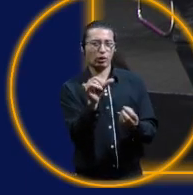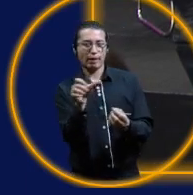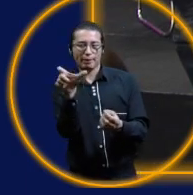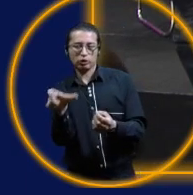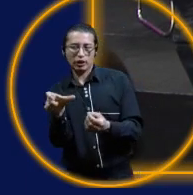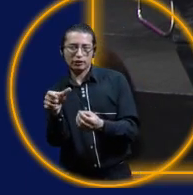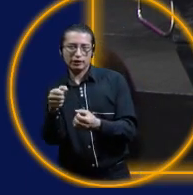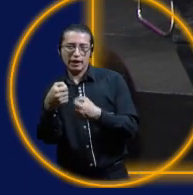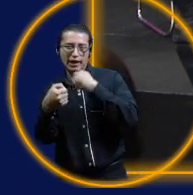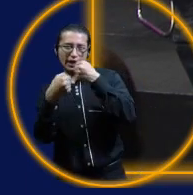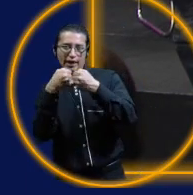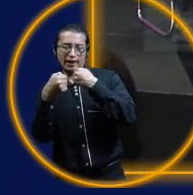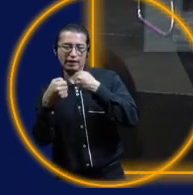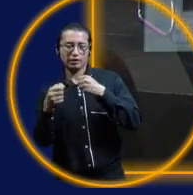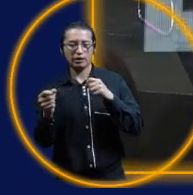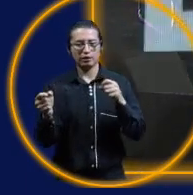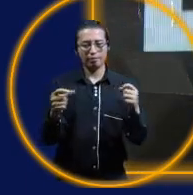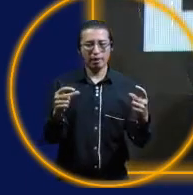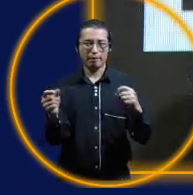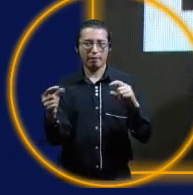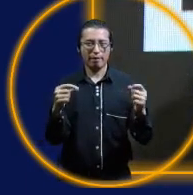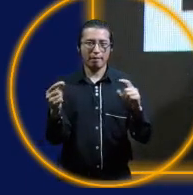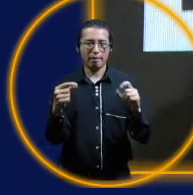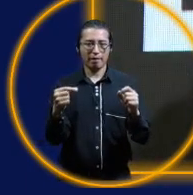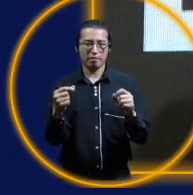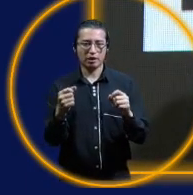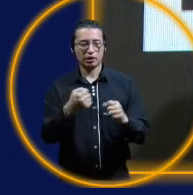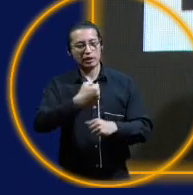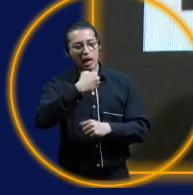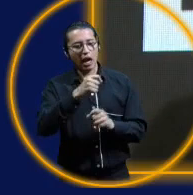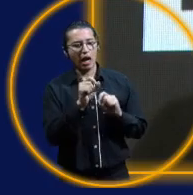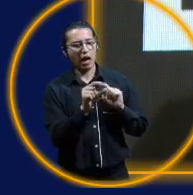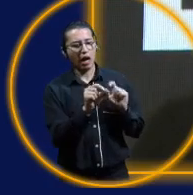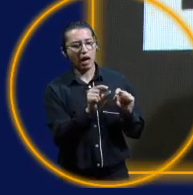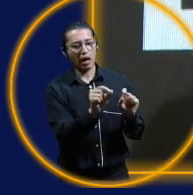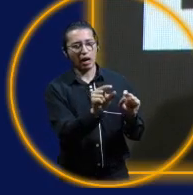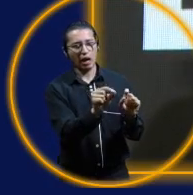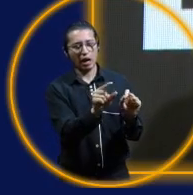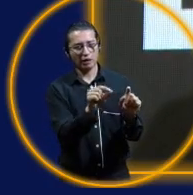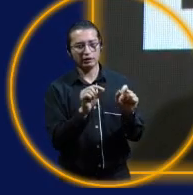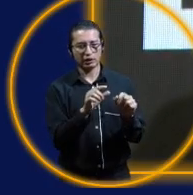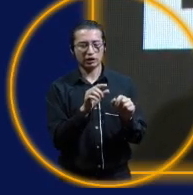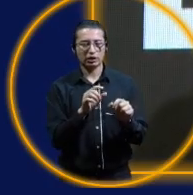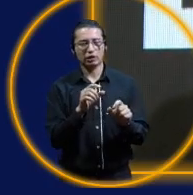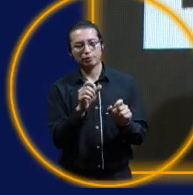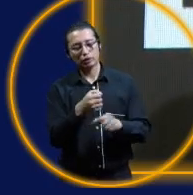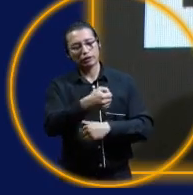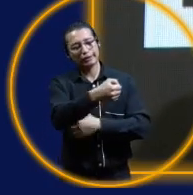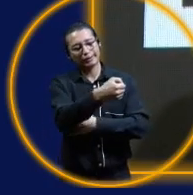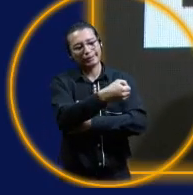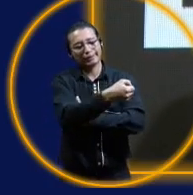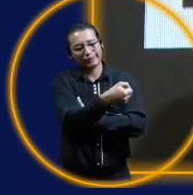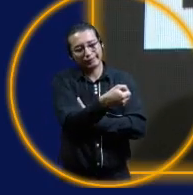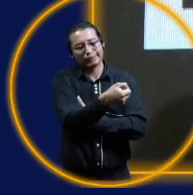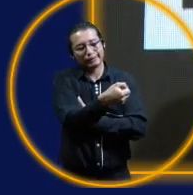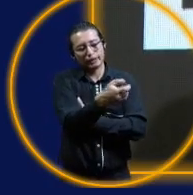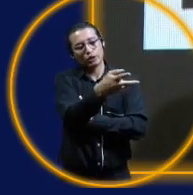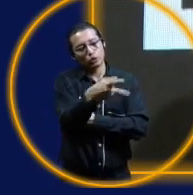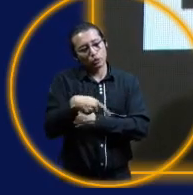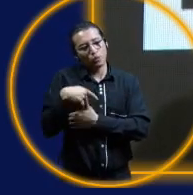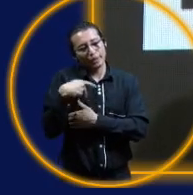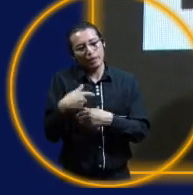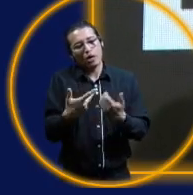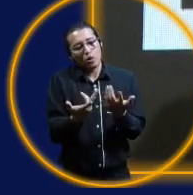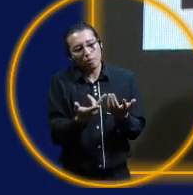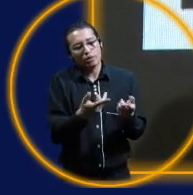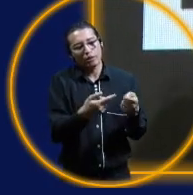does whatever the artist wants, and the reporter's job is to tell people. So in your life, you're the artist, and on social media, you're the